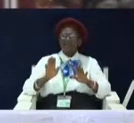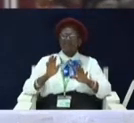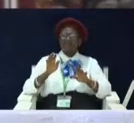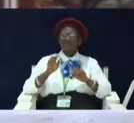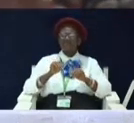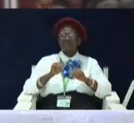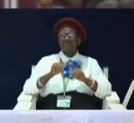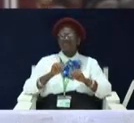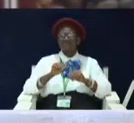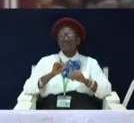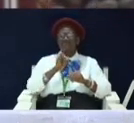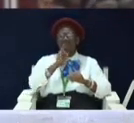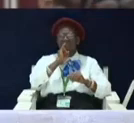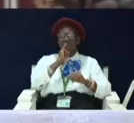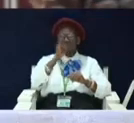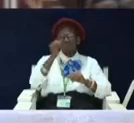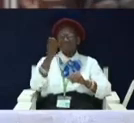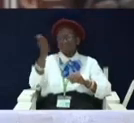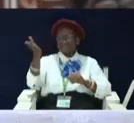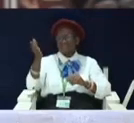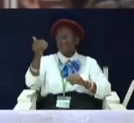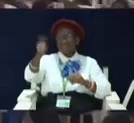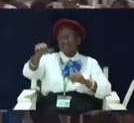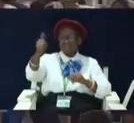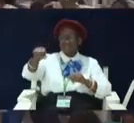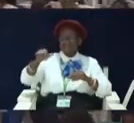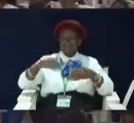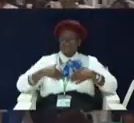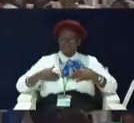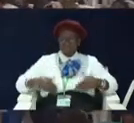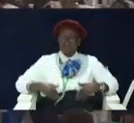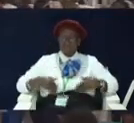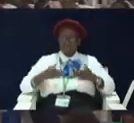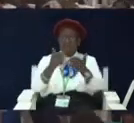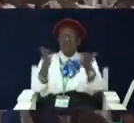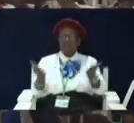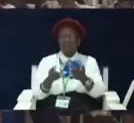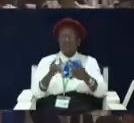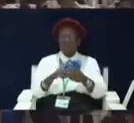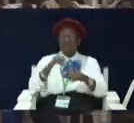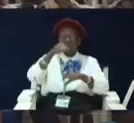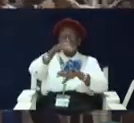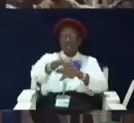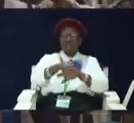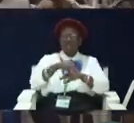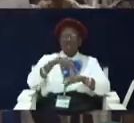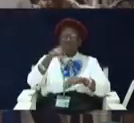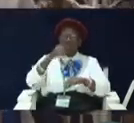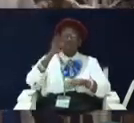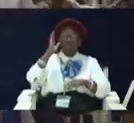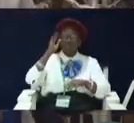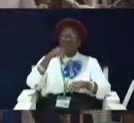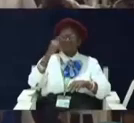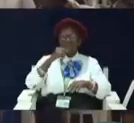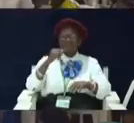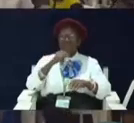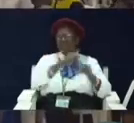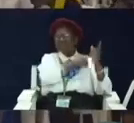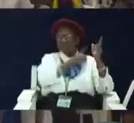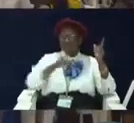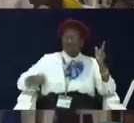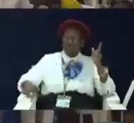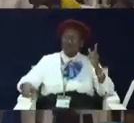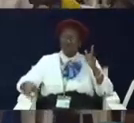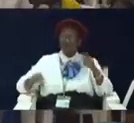Is there somebody here tonight who will say, "Lord,